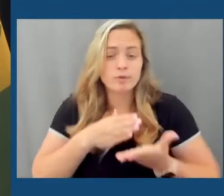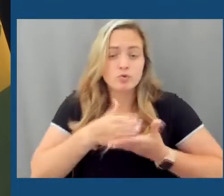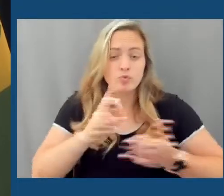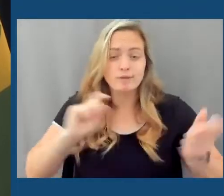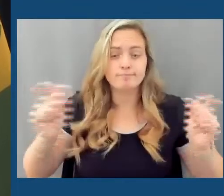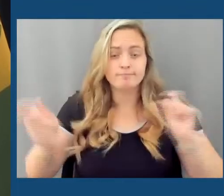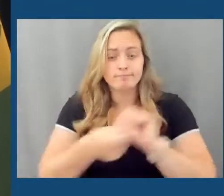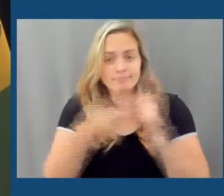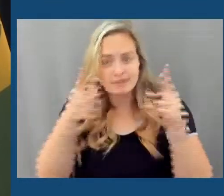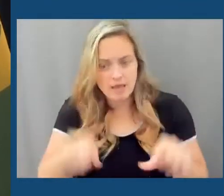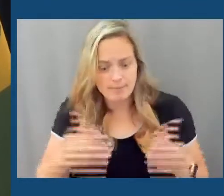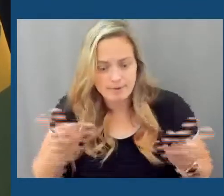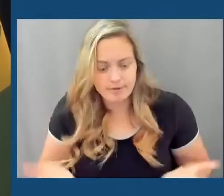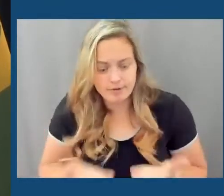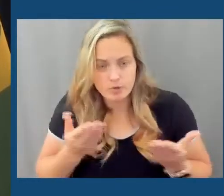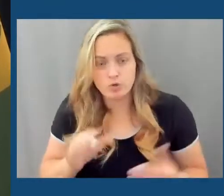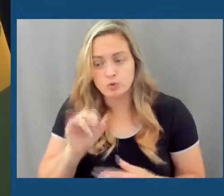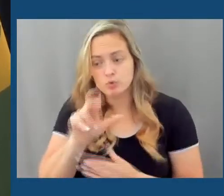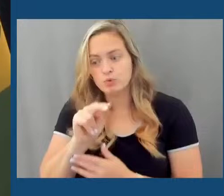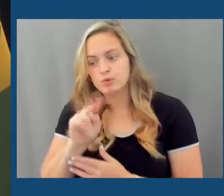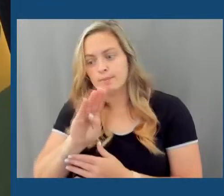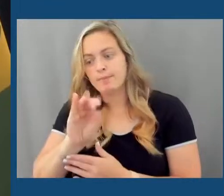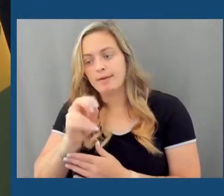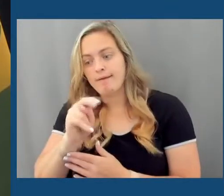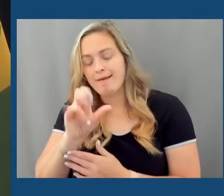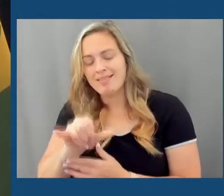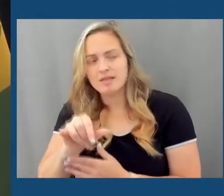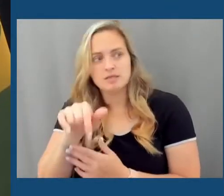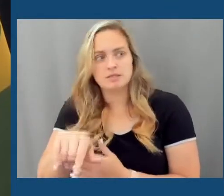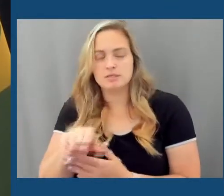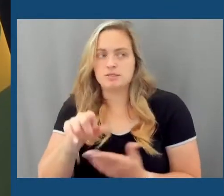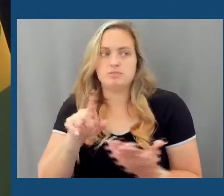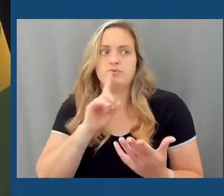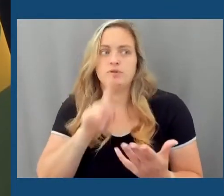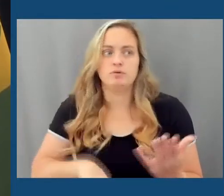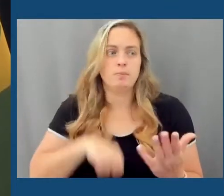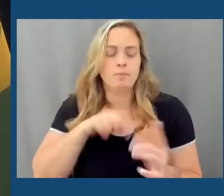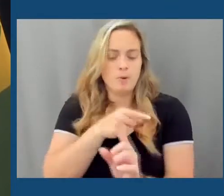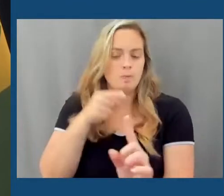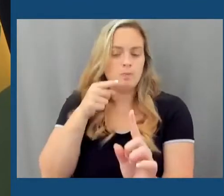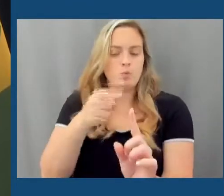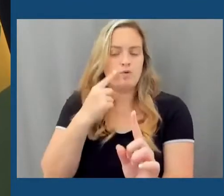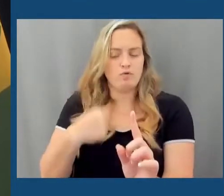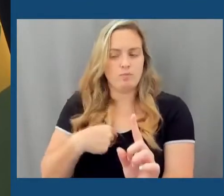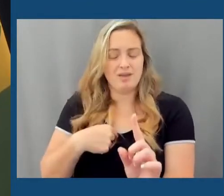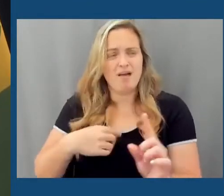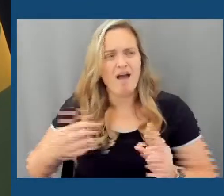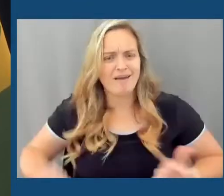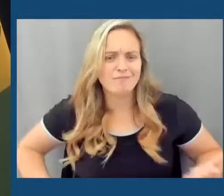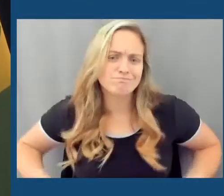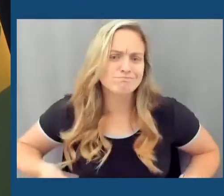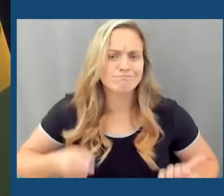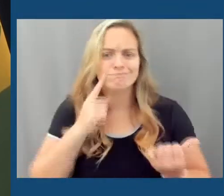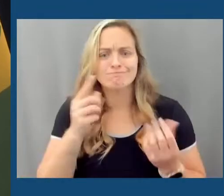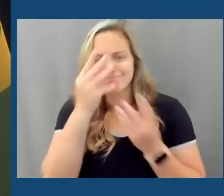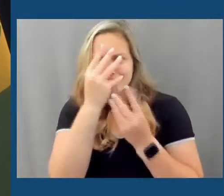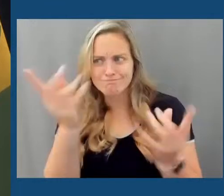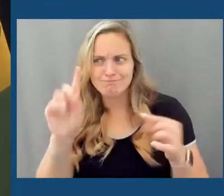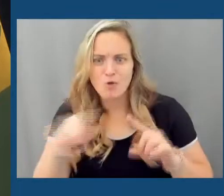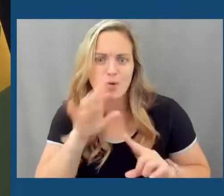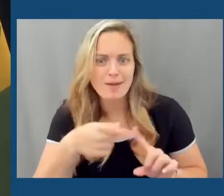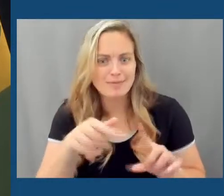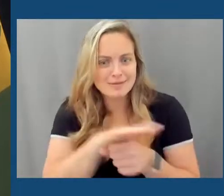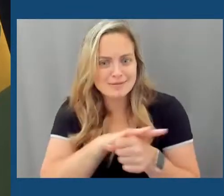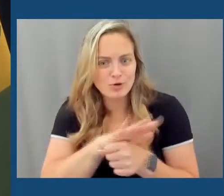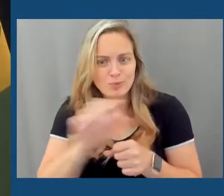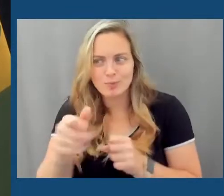started here, Susan B. Anthony. So this is such a proud point for me to brag about. You don't know how often I brag about this area when I'm